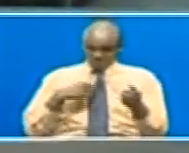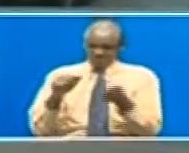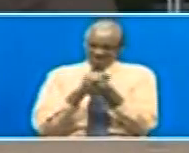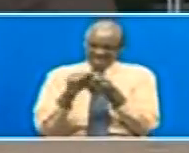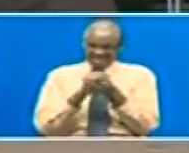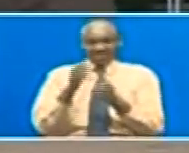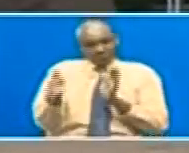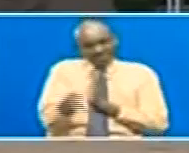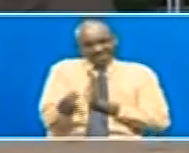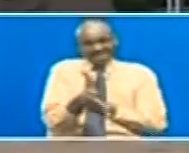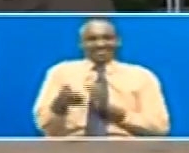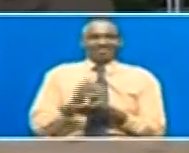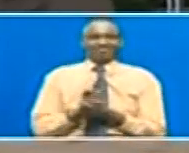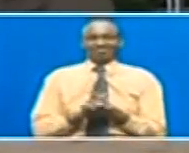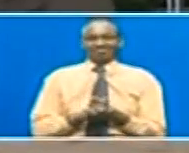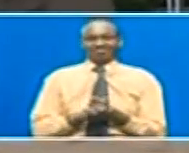midnight.